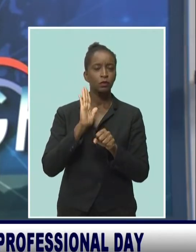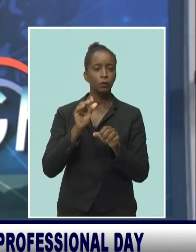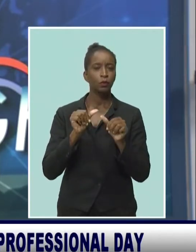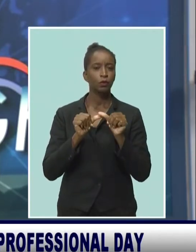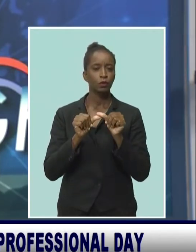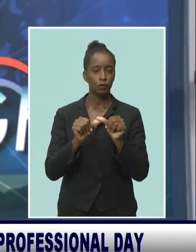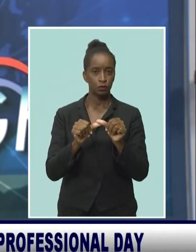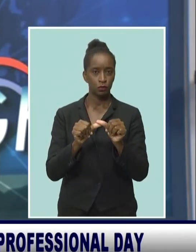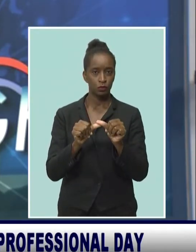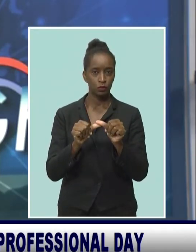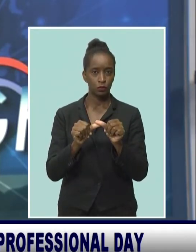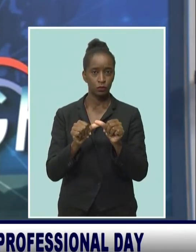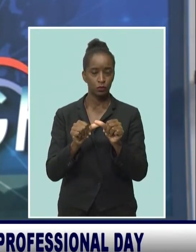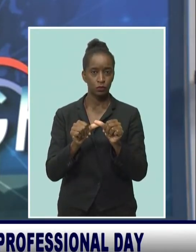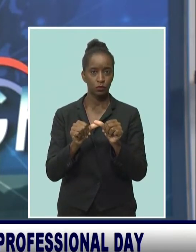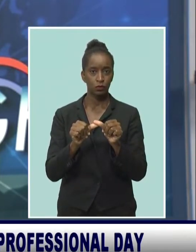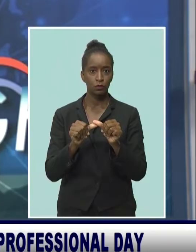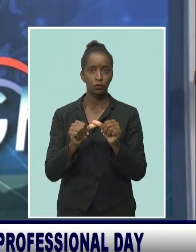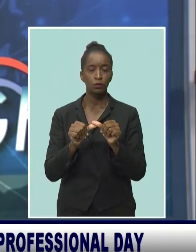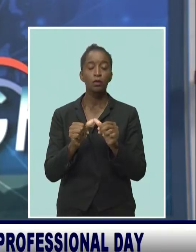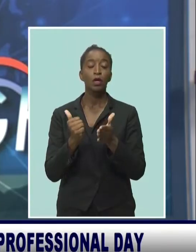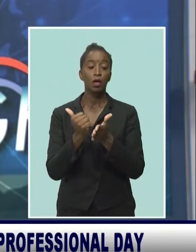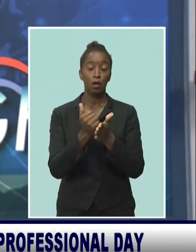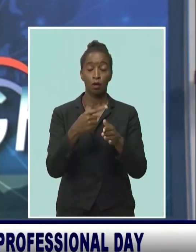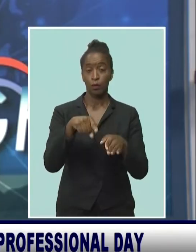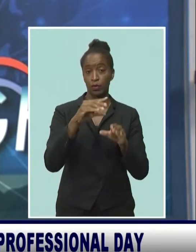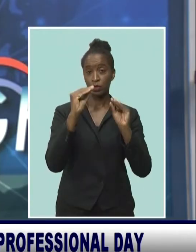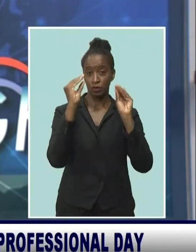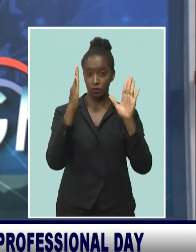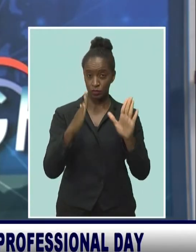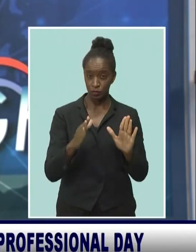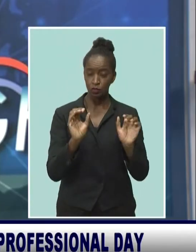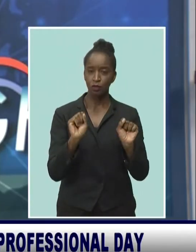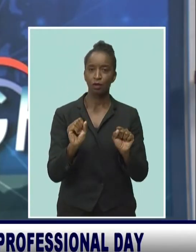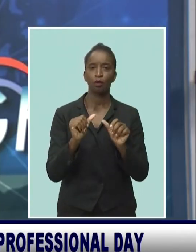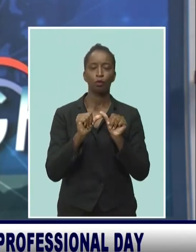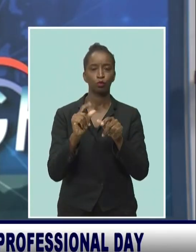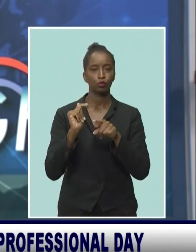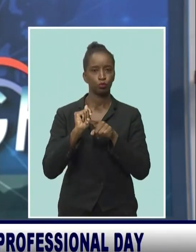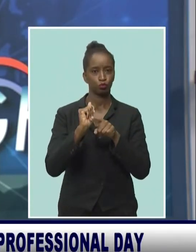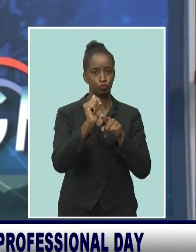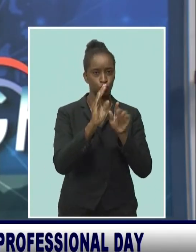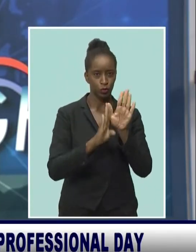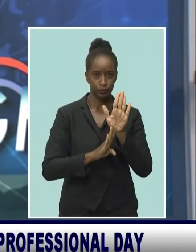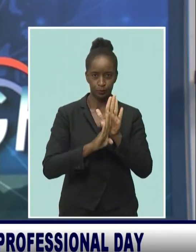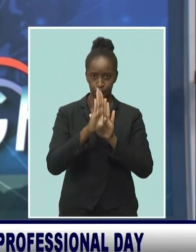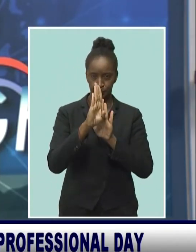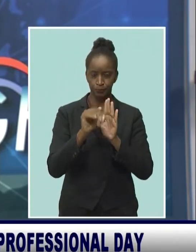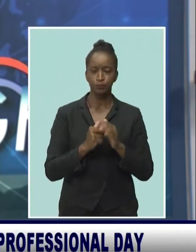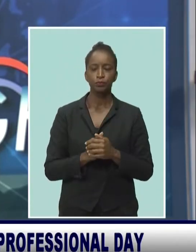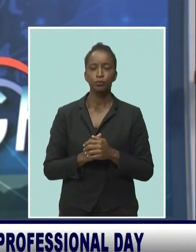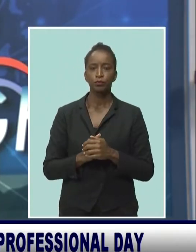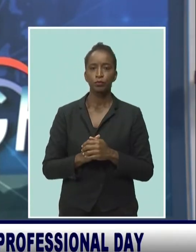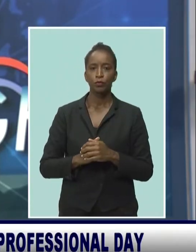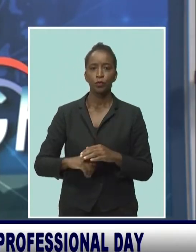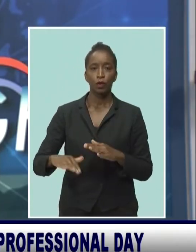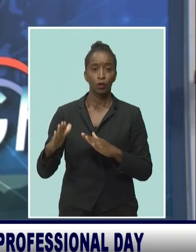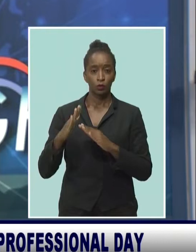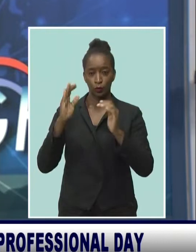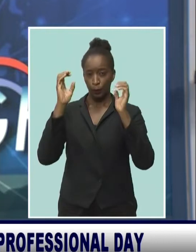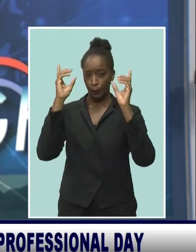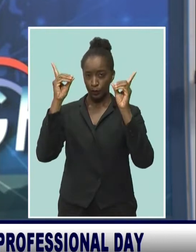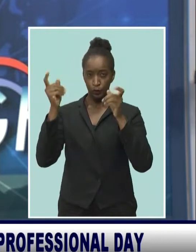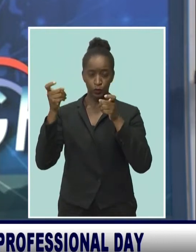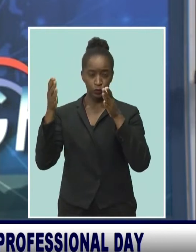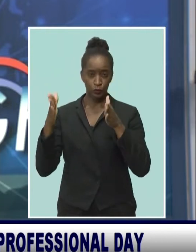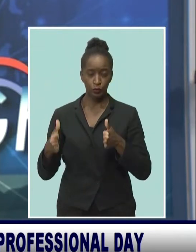continuous professional development of teachers while contributing to their total well-being. Chief Education Officer Dr. Ramona